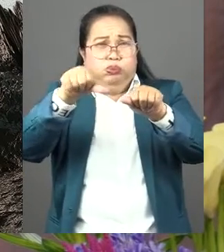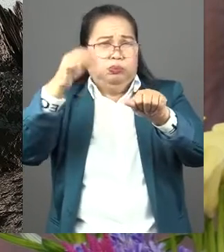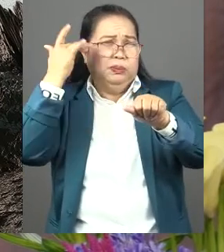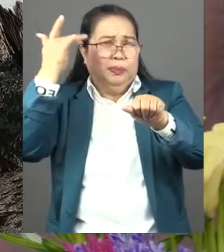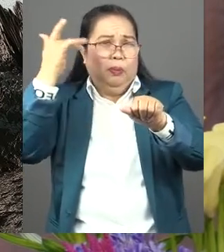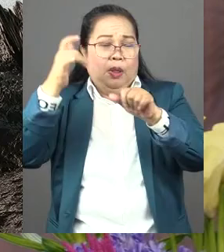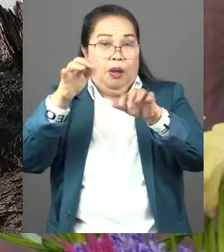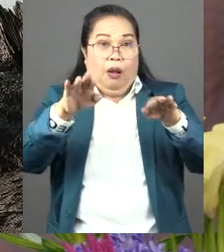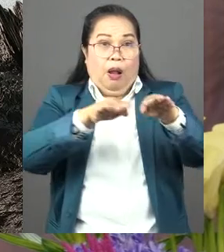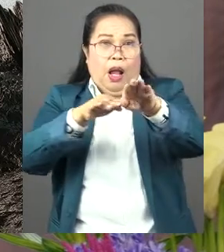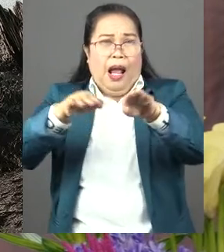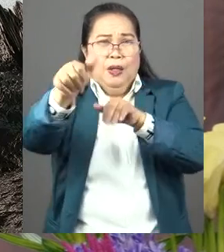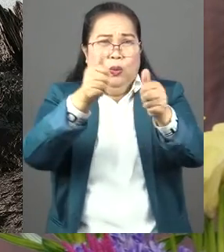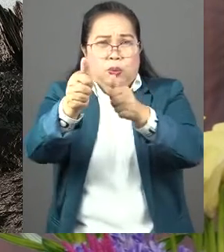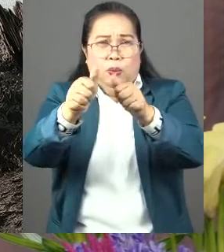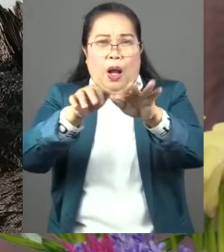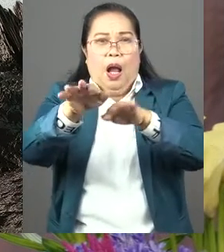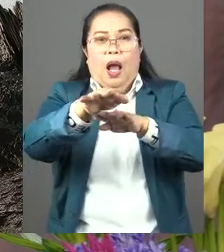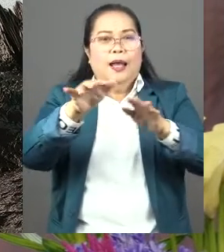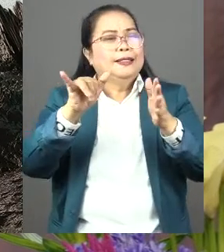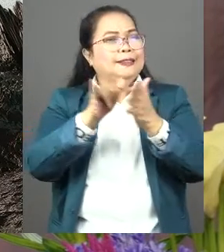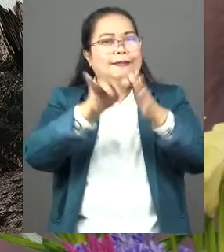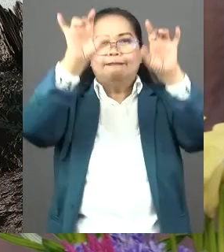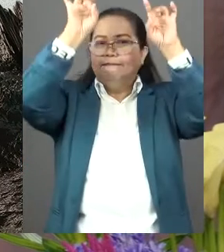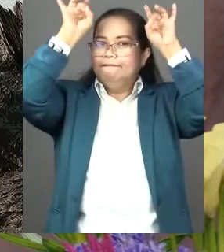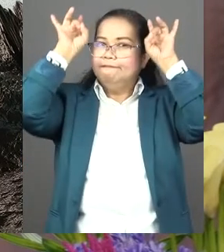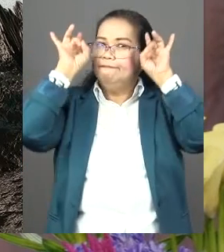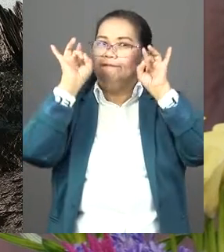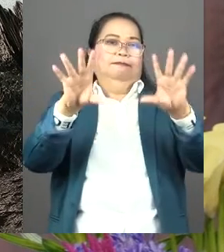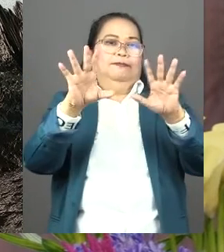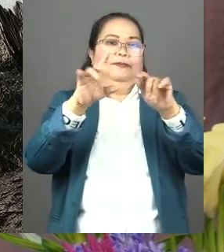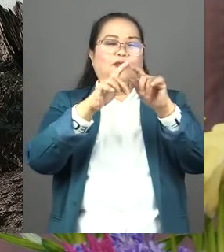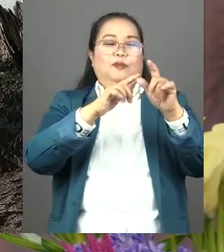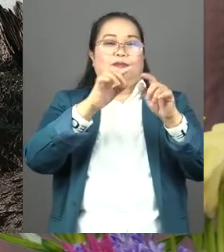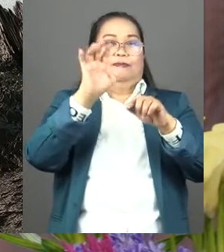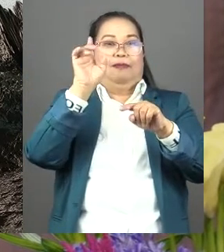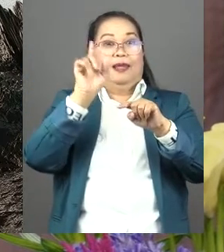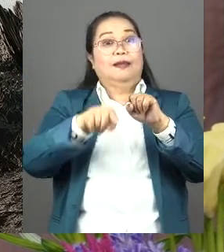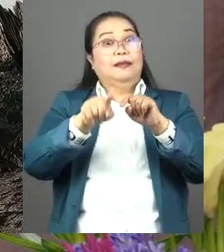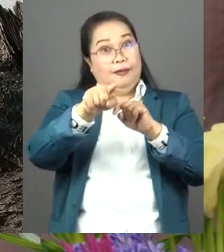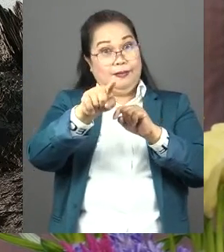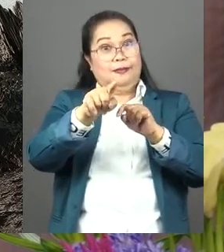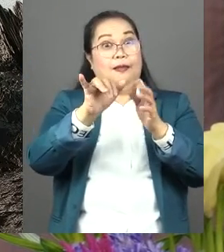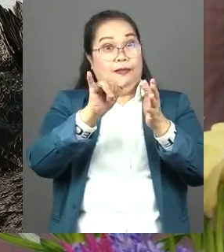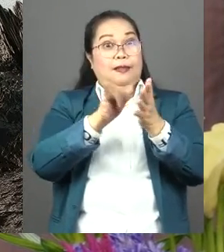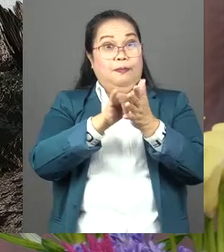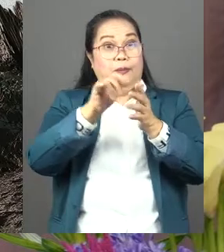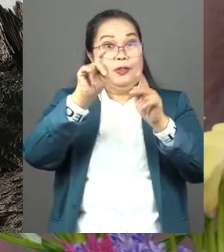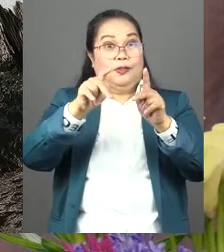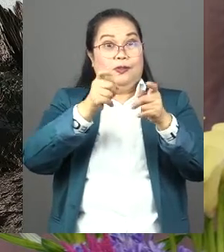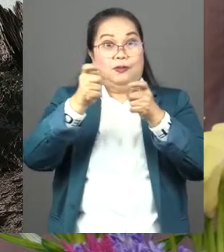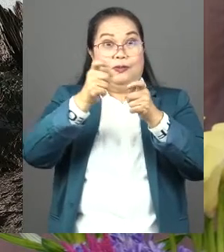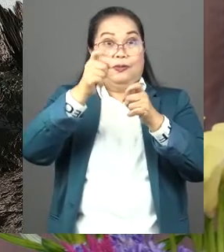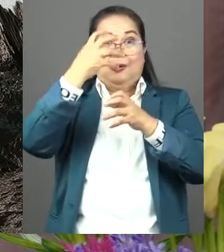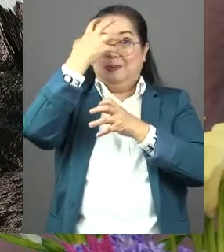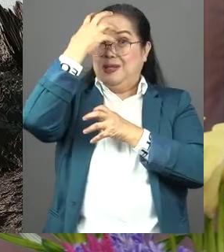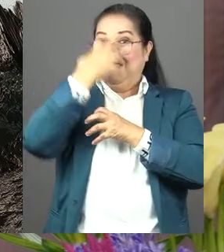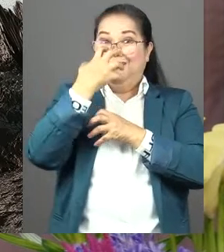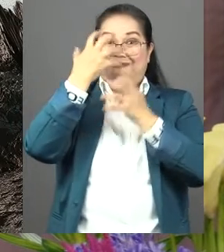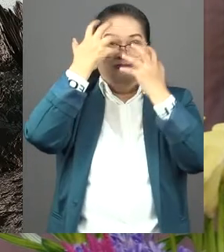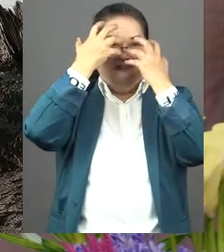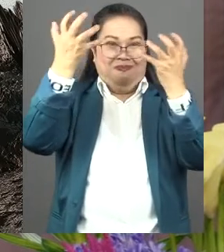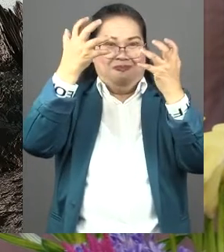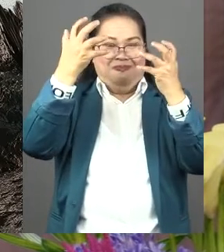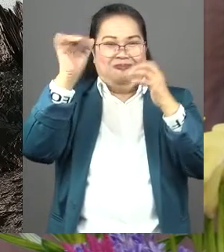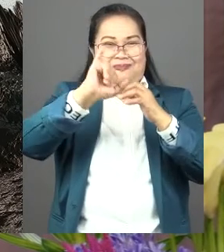to go down, it's scary. That's a person under control by anger. It's the same idea